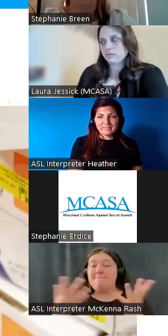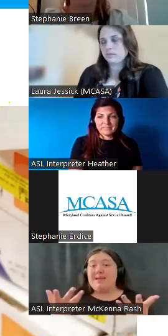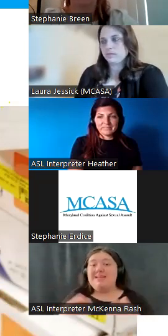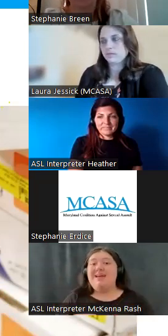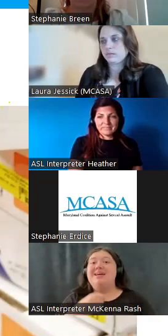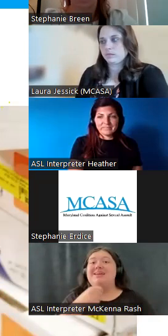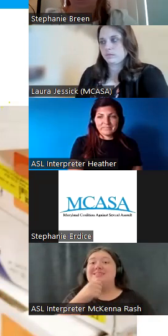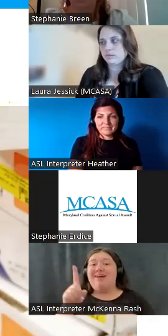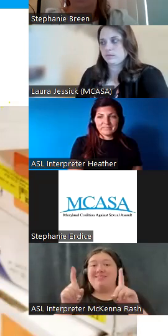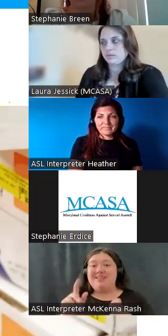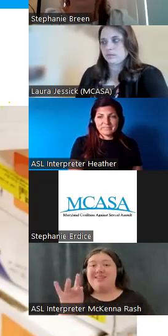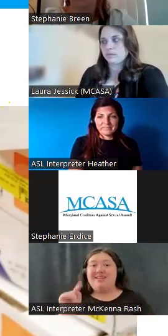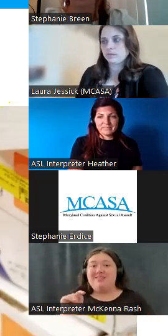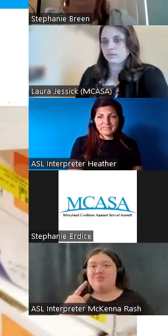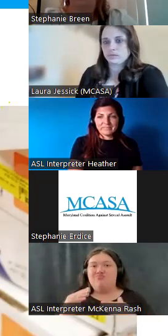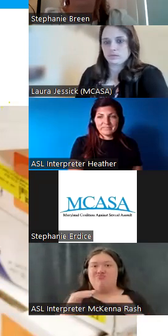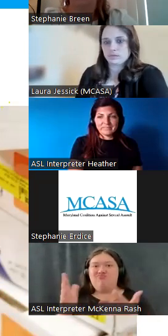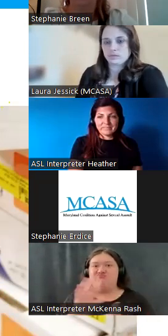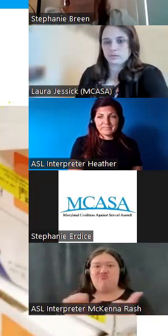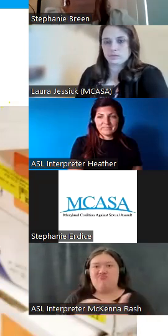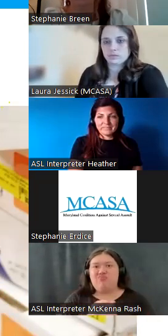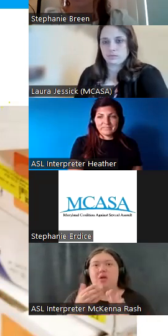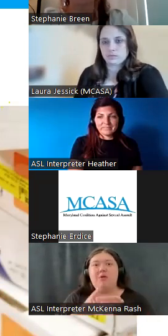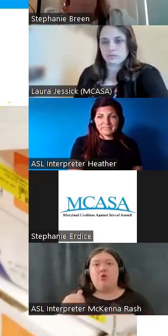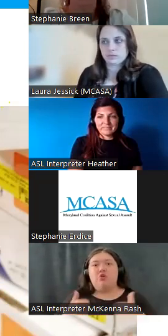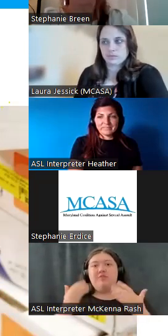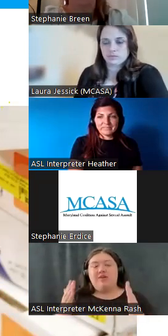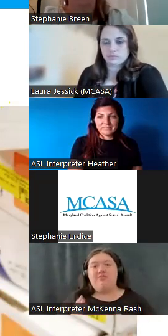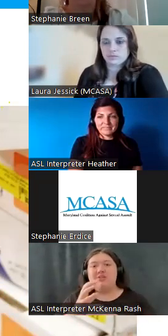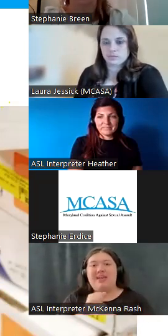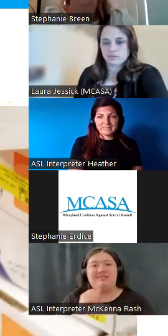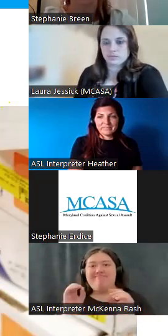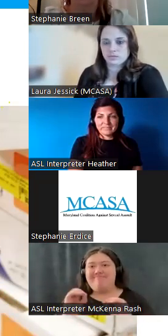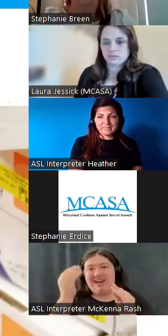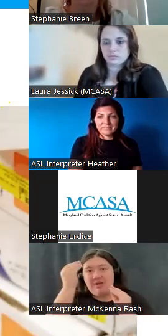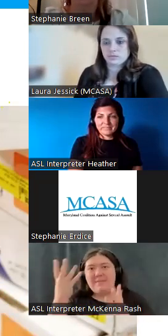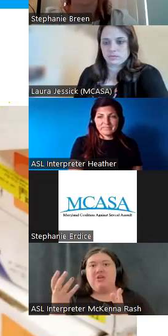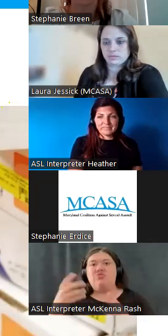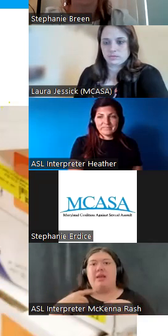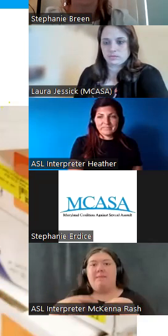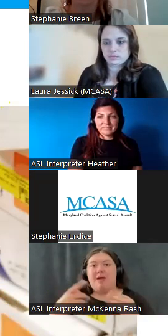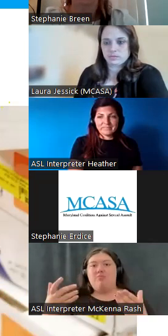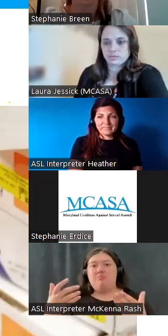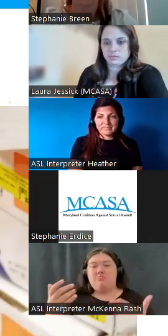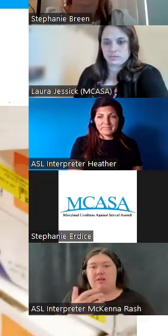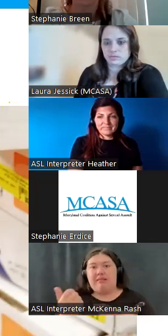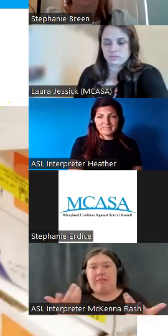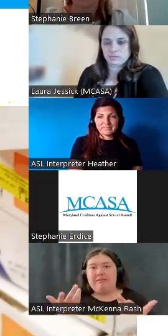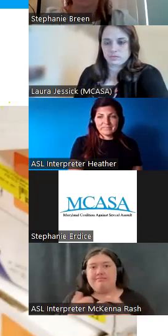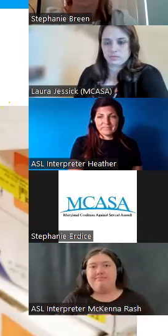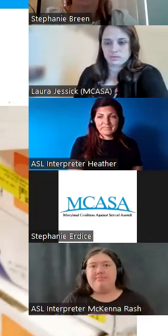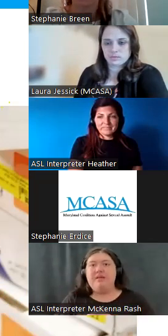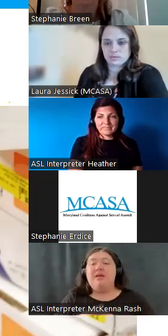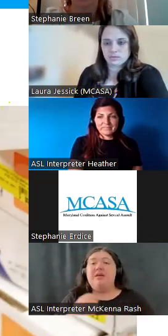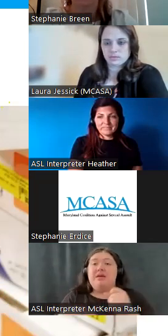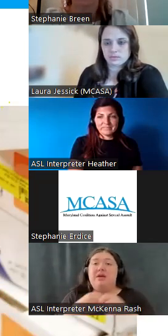kits were just destroyed before survivors received any information about what was collected. In